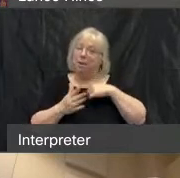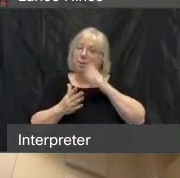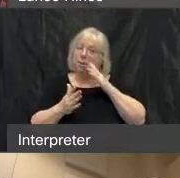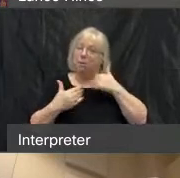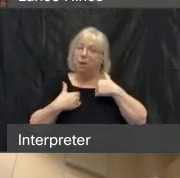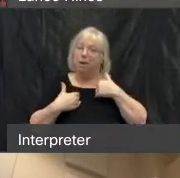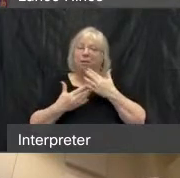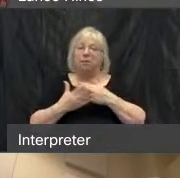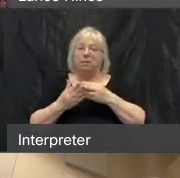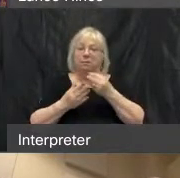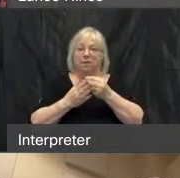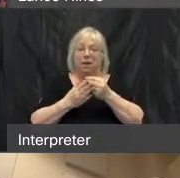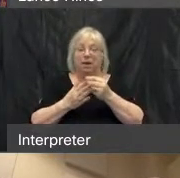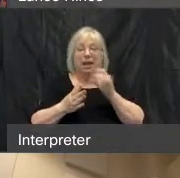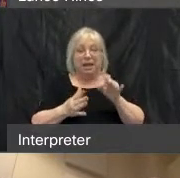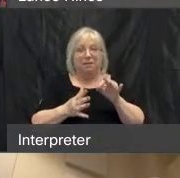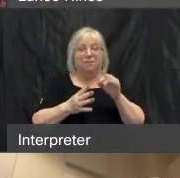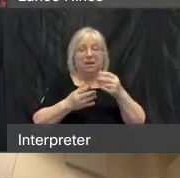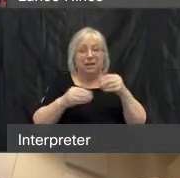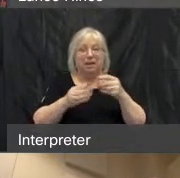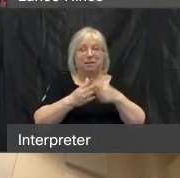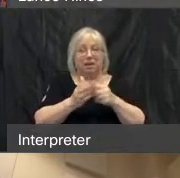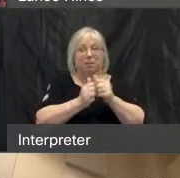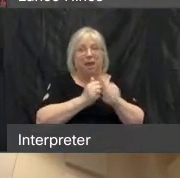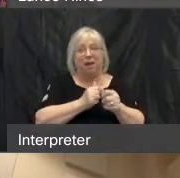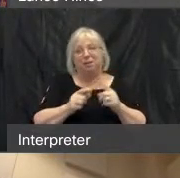from the passage of a sales tax.